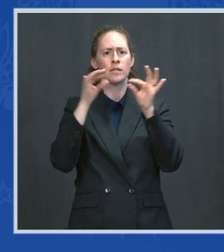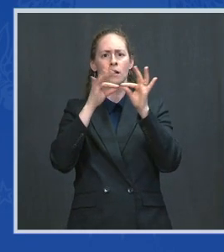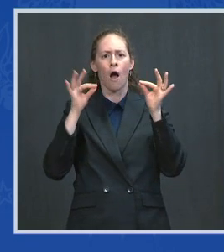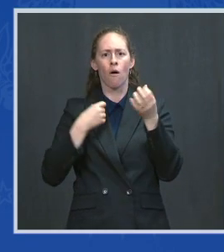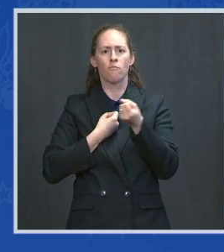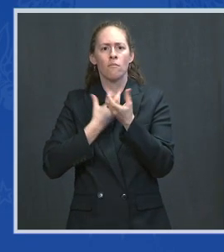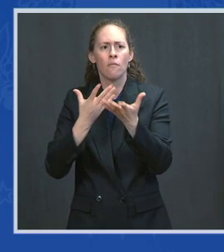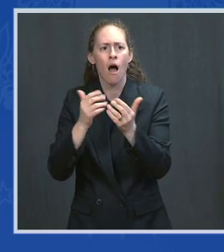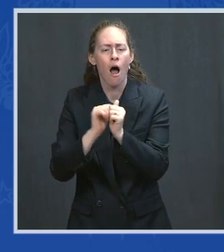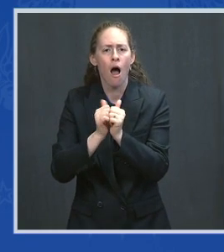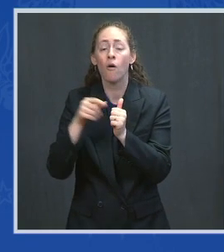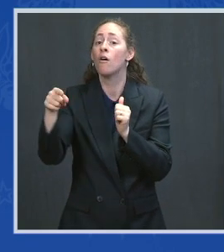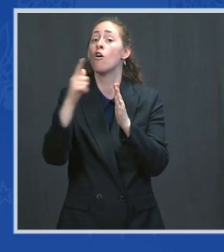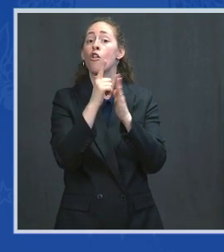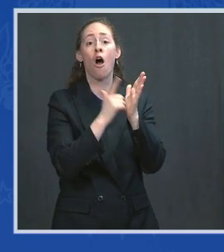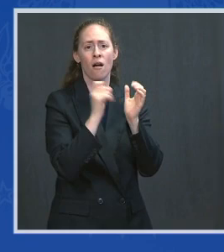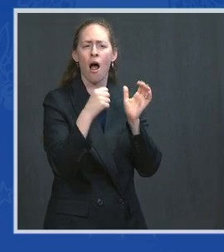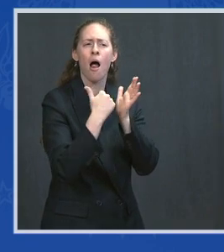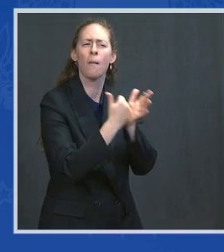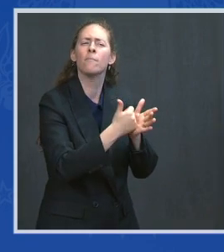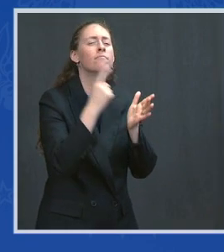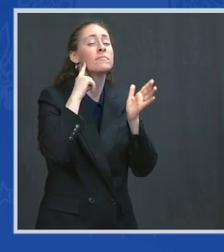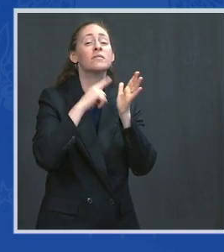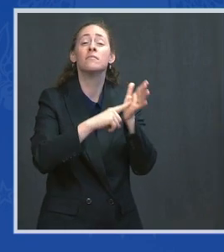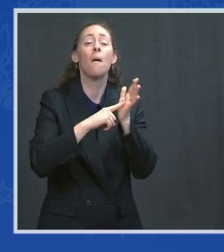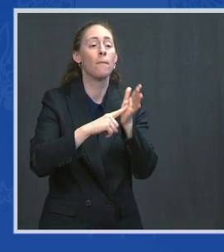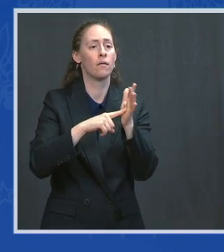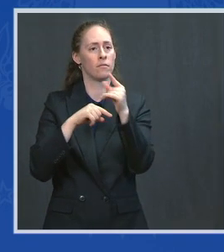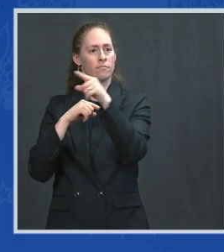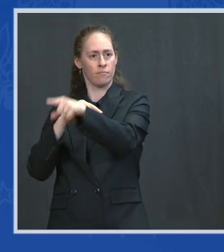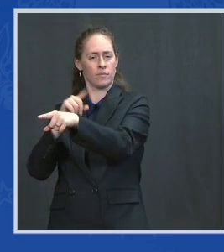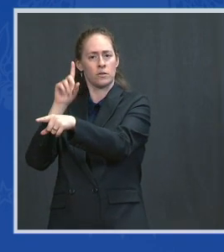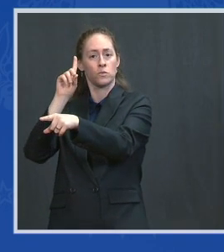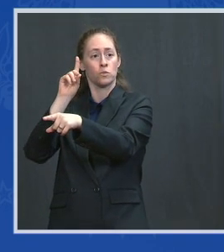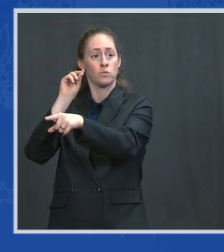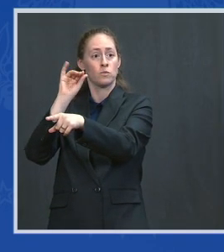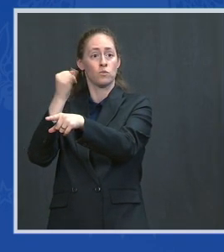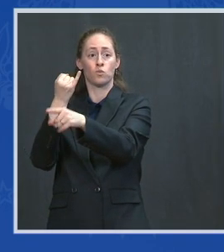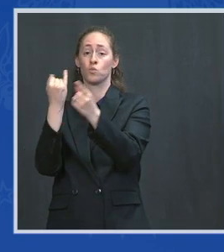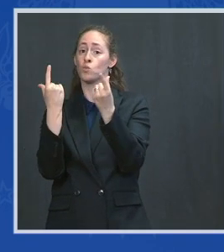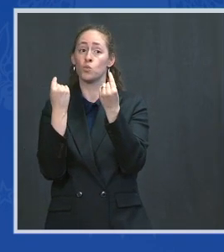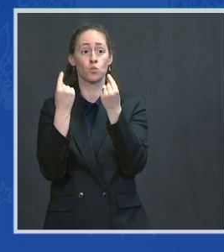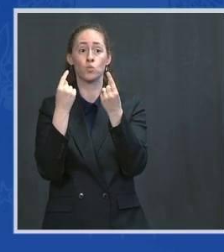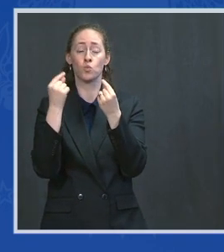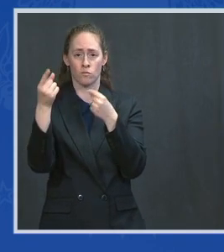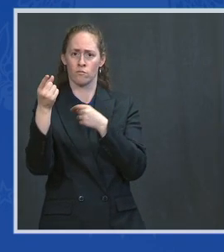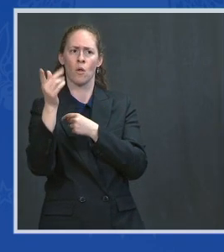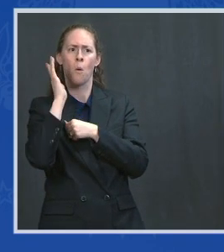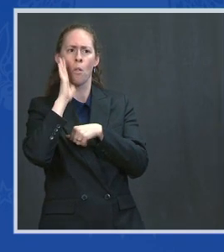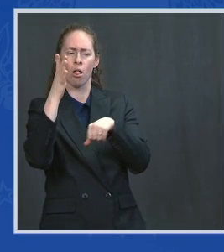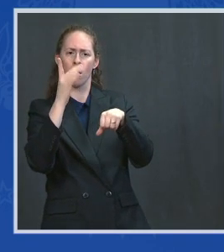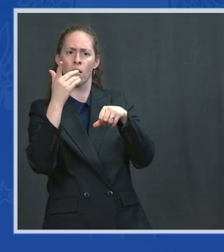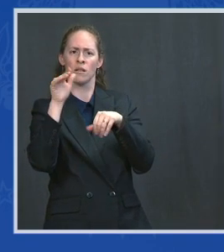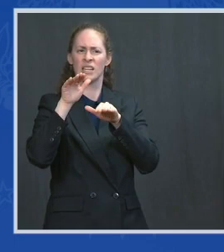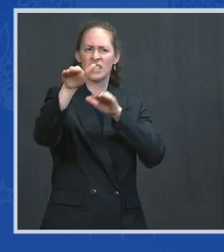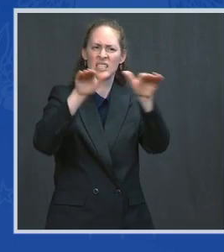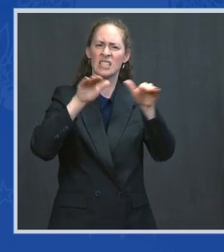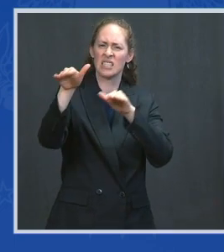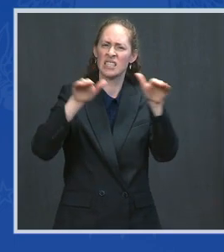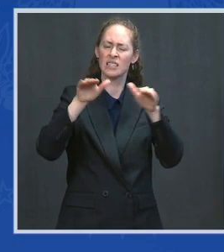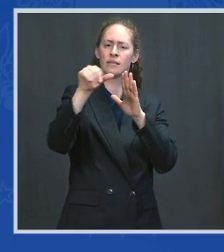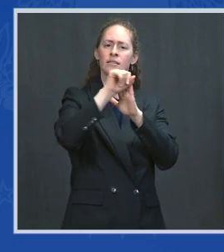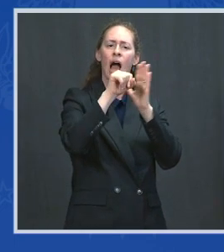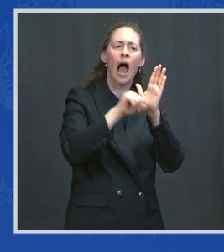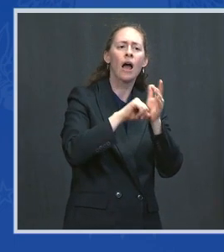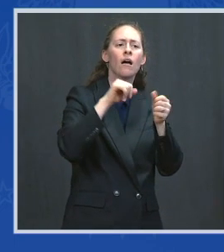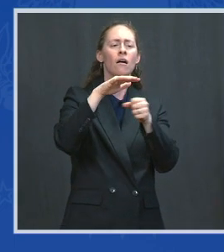Justice will issue clear guidance for state, city, and tribal and law enforcement agencies on how to establish online reporting